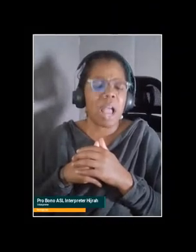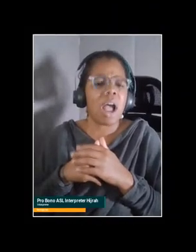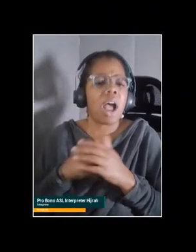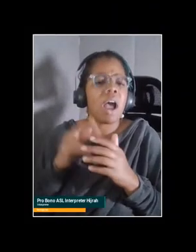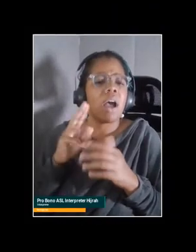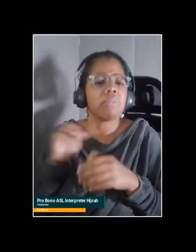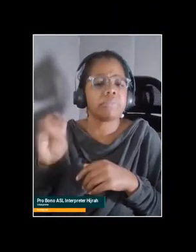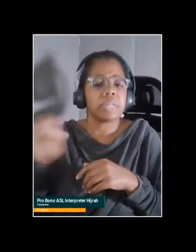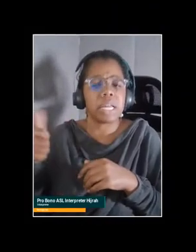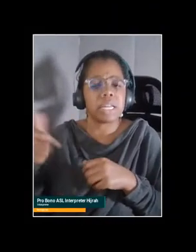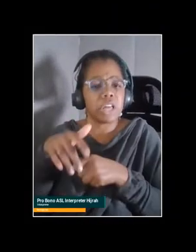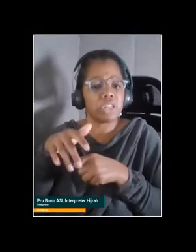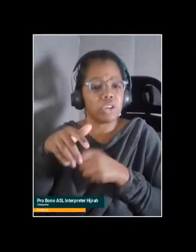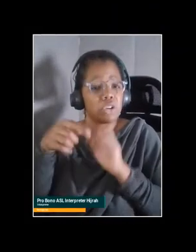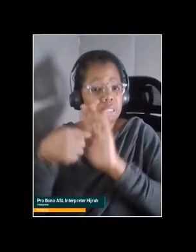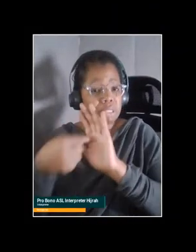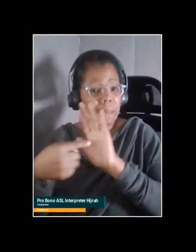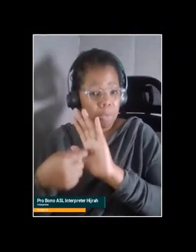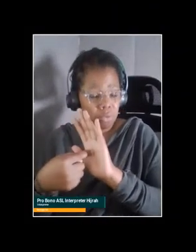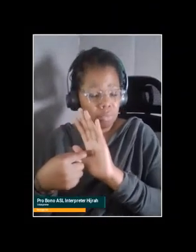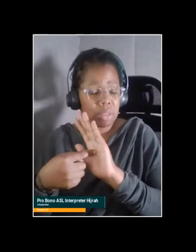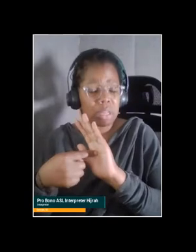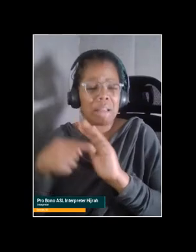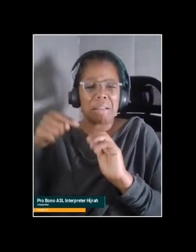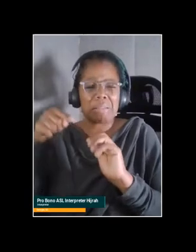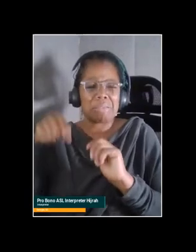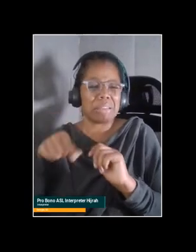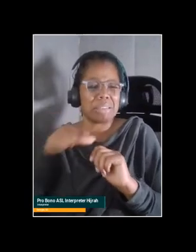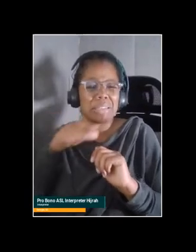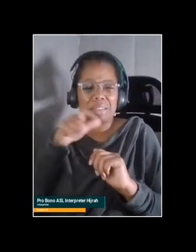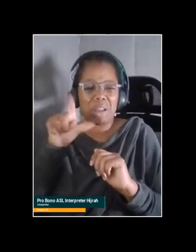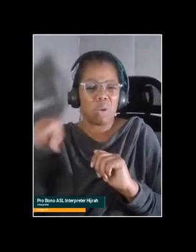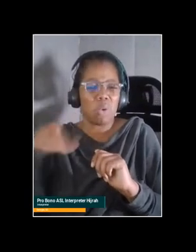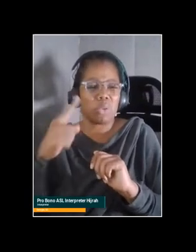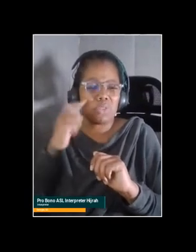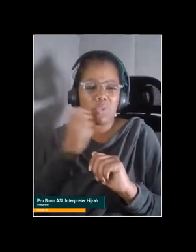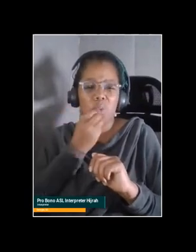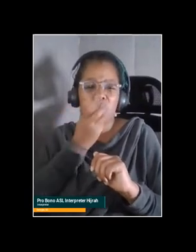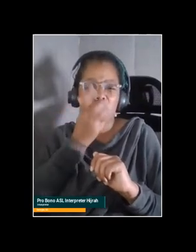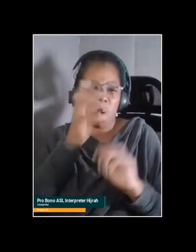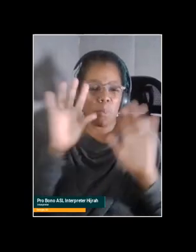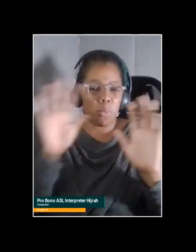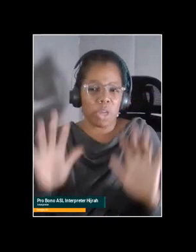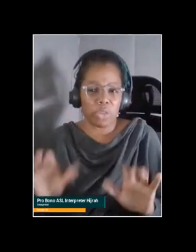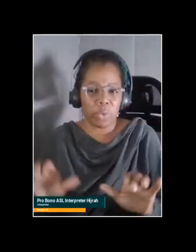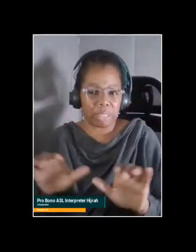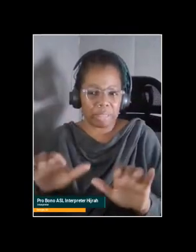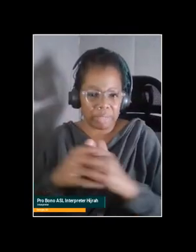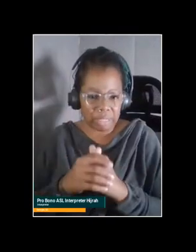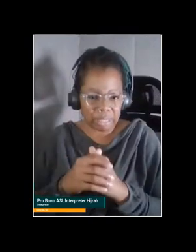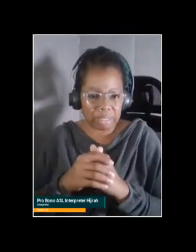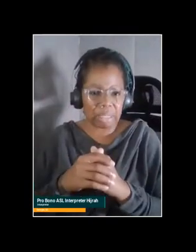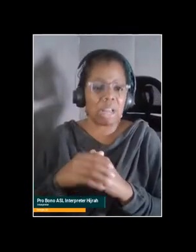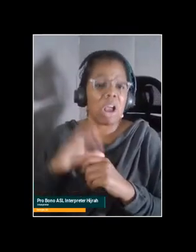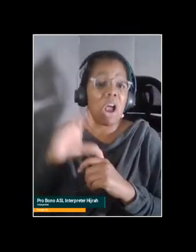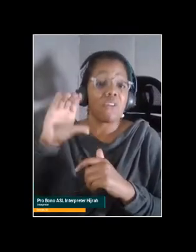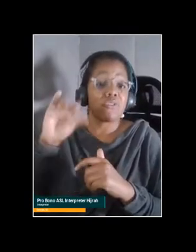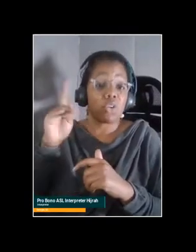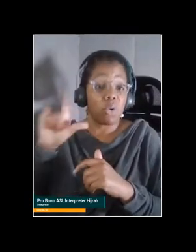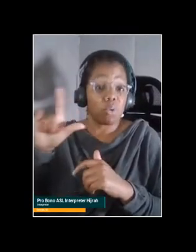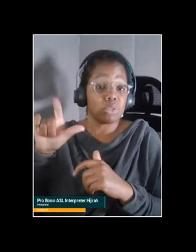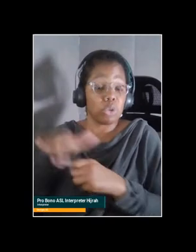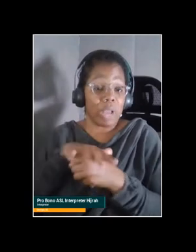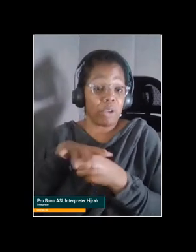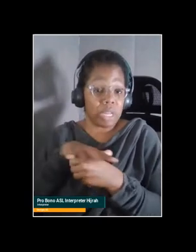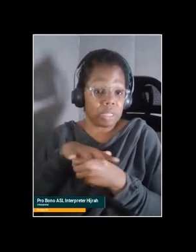Another example, and this is not necessarily just for warm weather activities, but in coastal areas